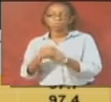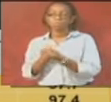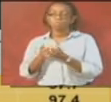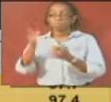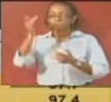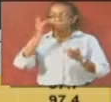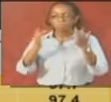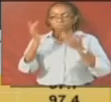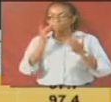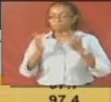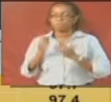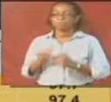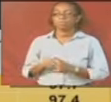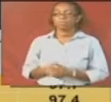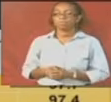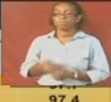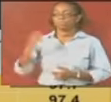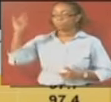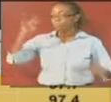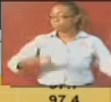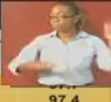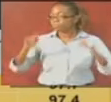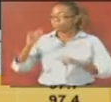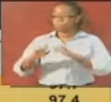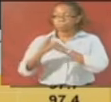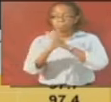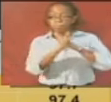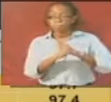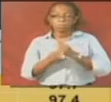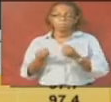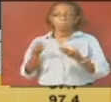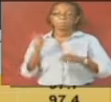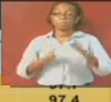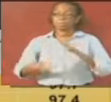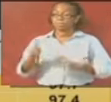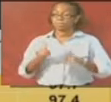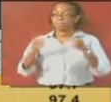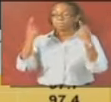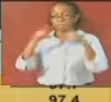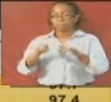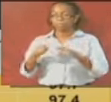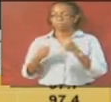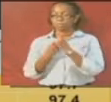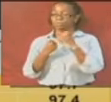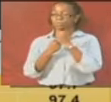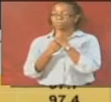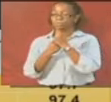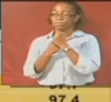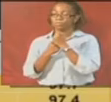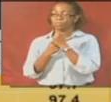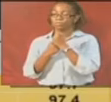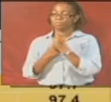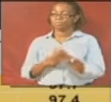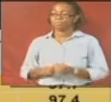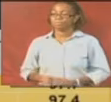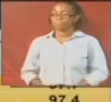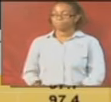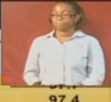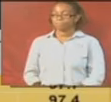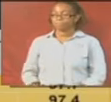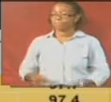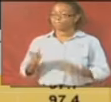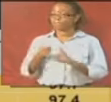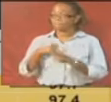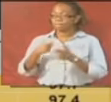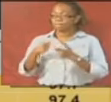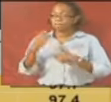of borders and schools. Now, this high level of agreement is a good sign. However, agreement was less for